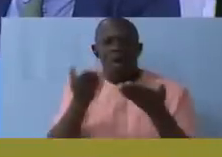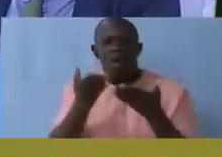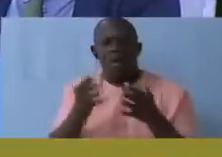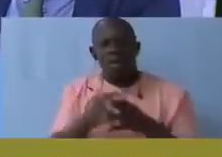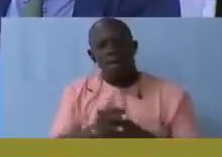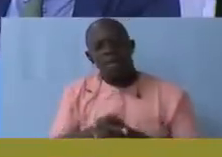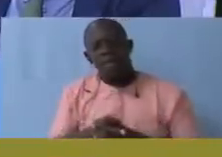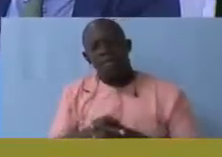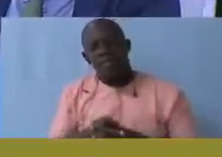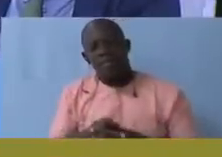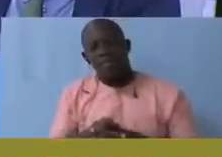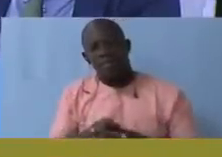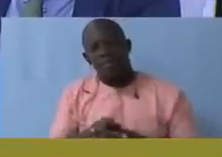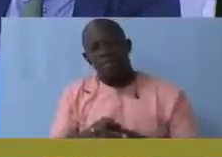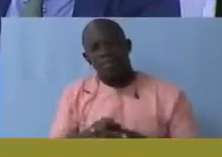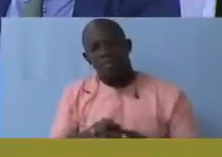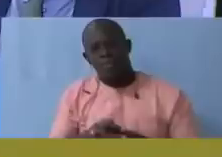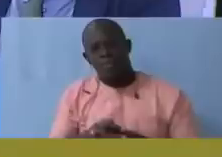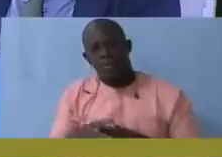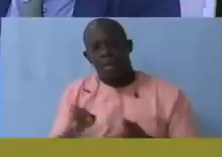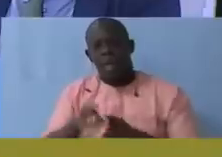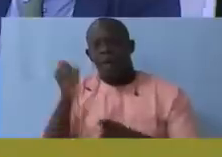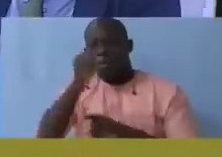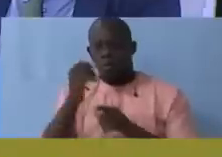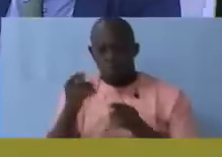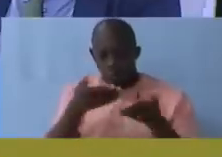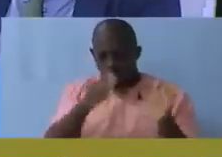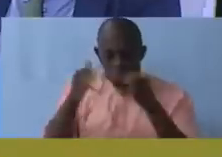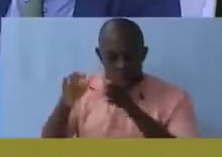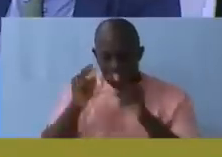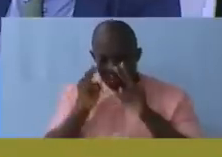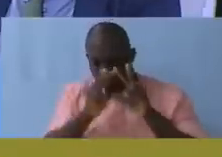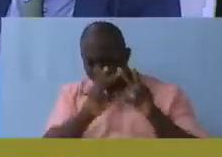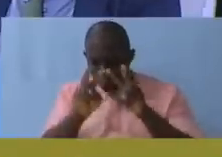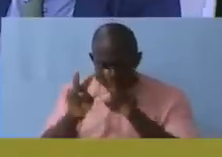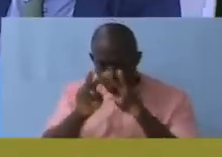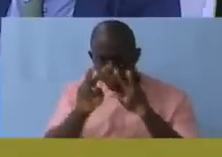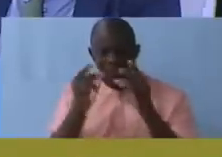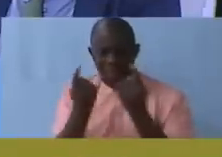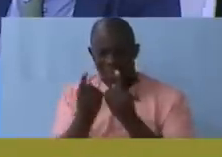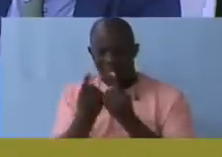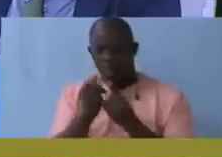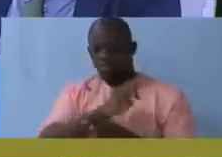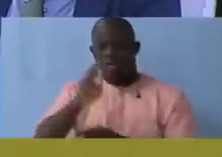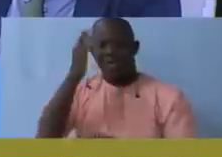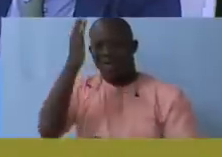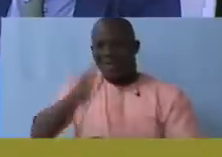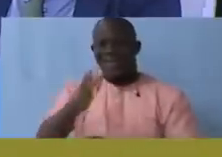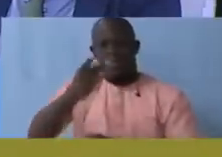Because things, the way I observed it at that time, was not going right.